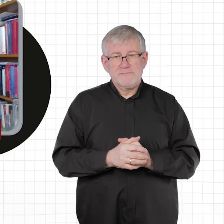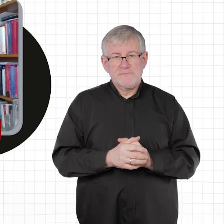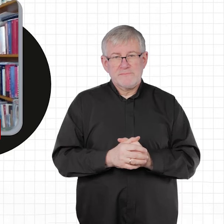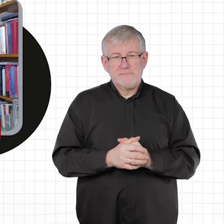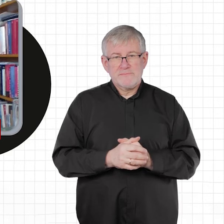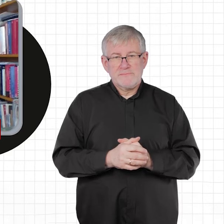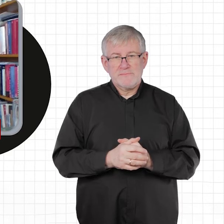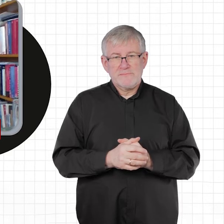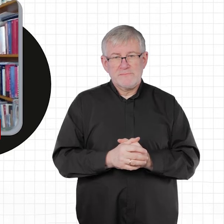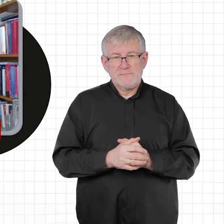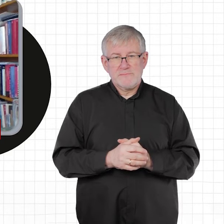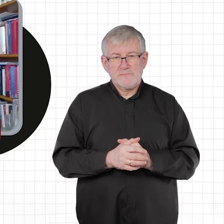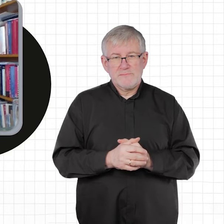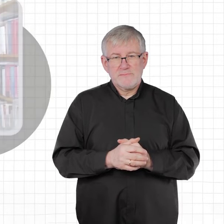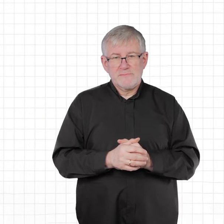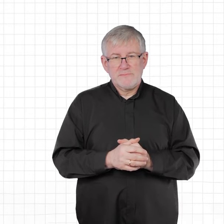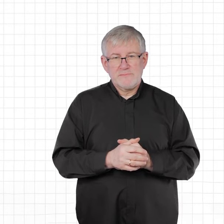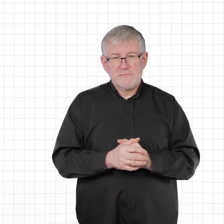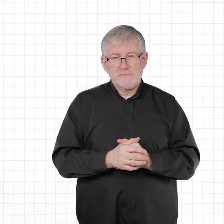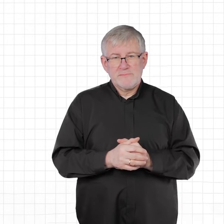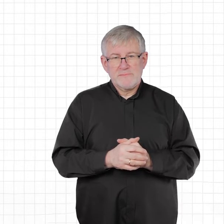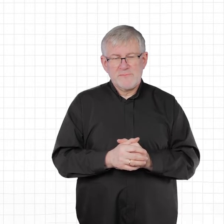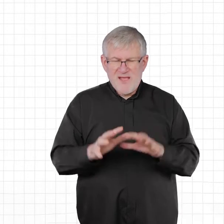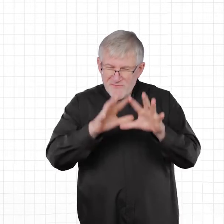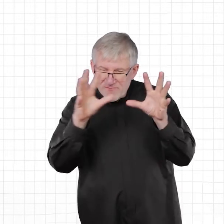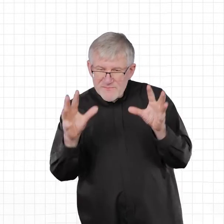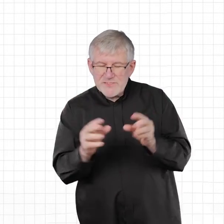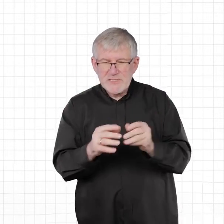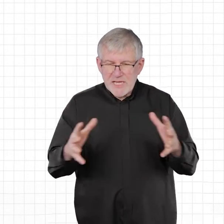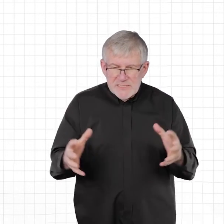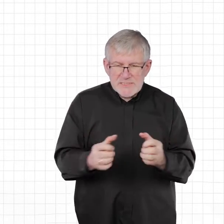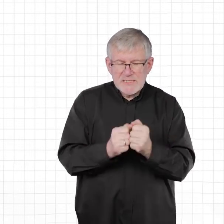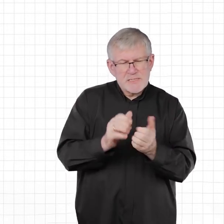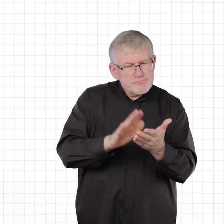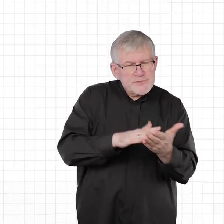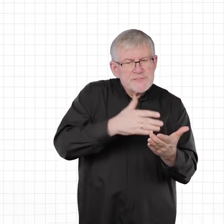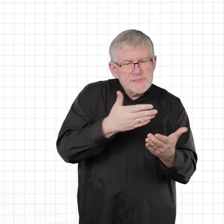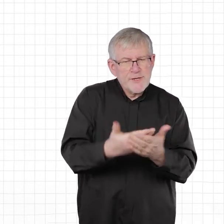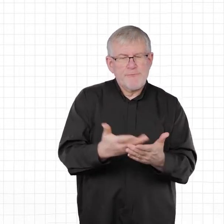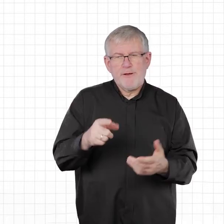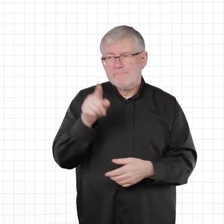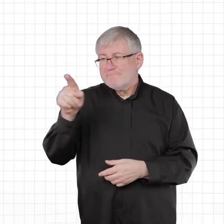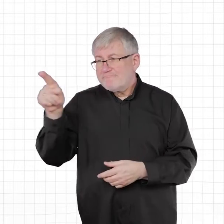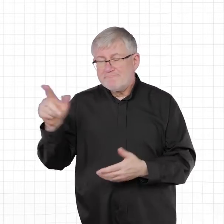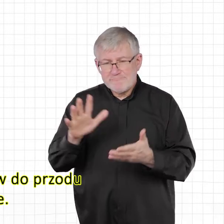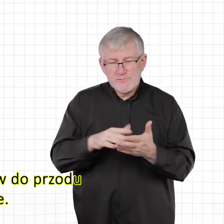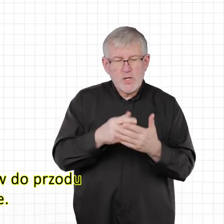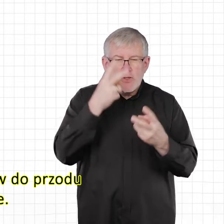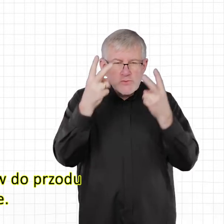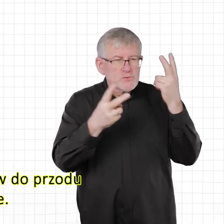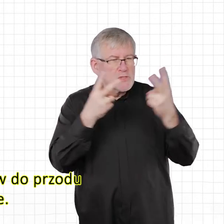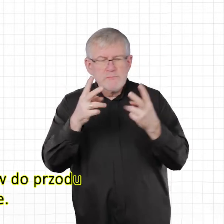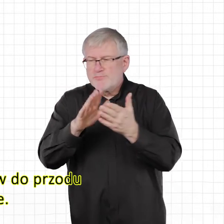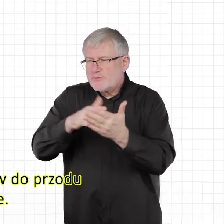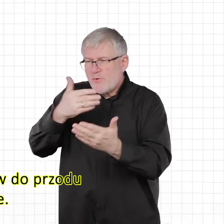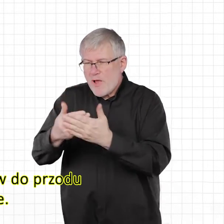magic word is patience. It will be many steps. There will be small, many of them. And like